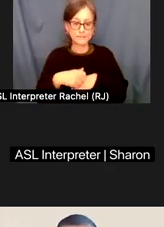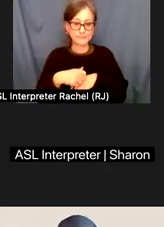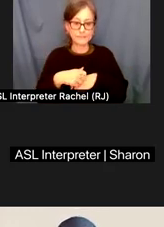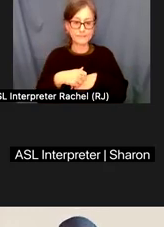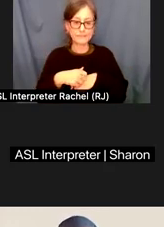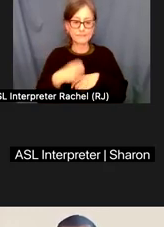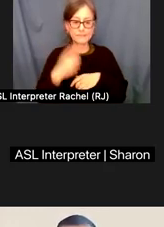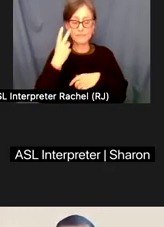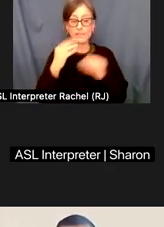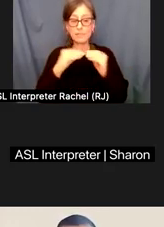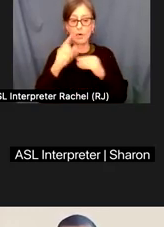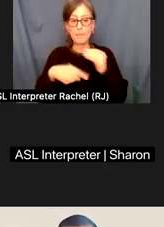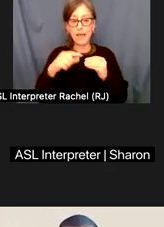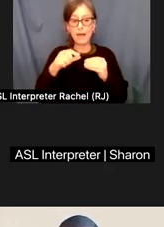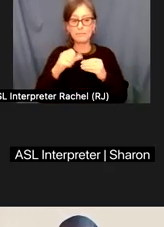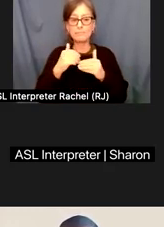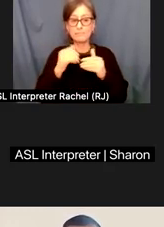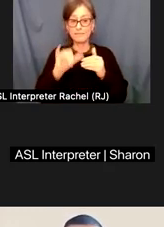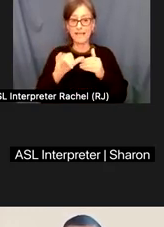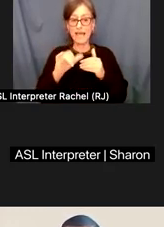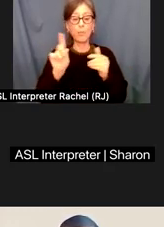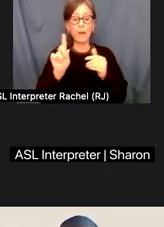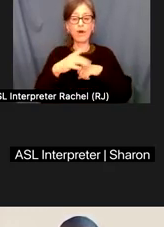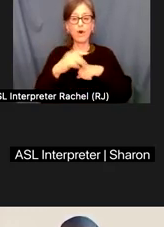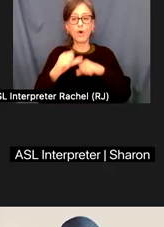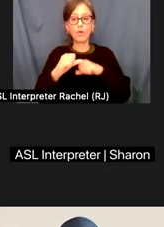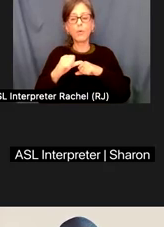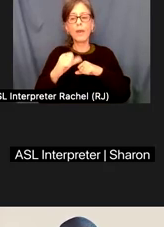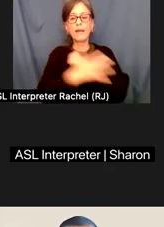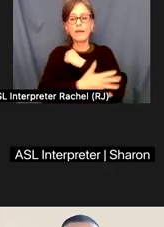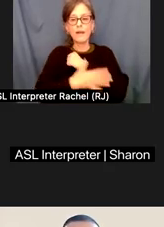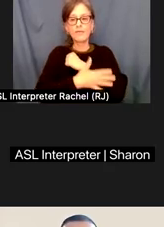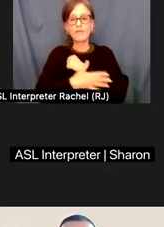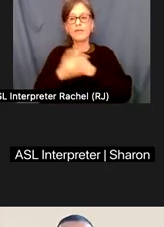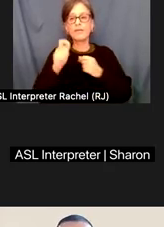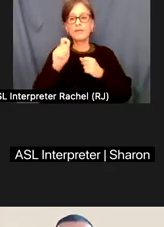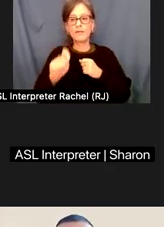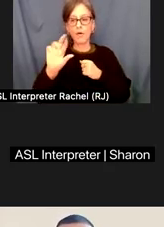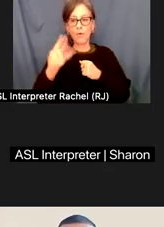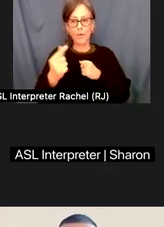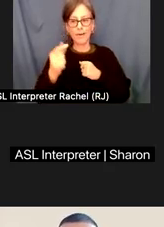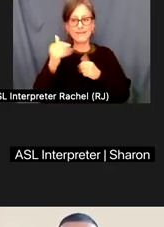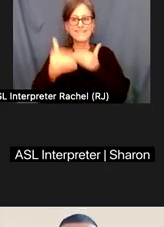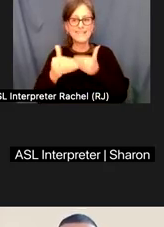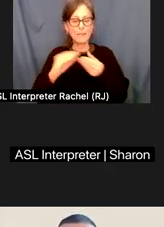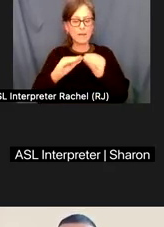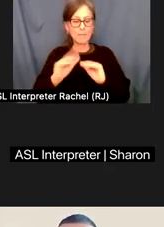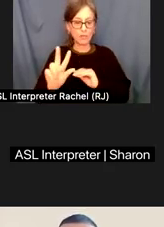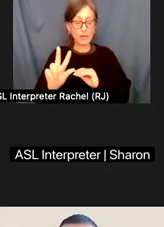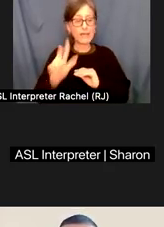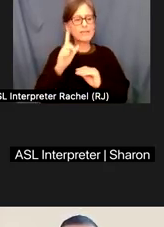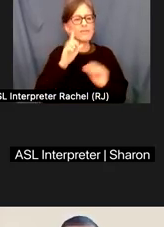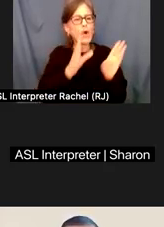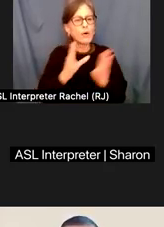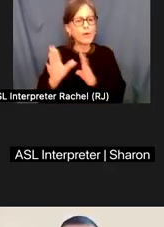more about step 3 at earthquakecountry.org, step 3. But step 3 is really about organizing our